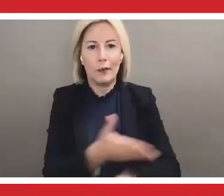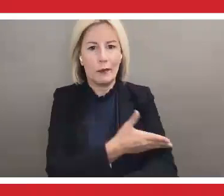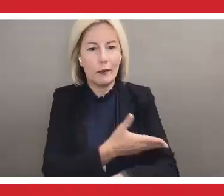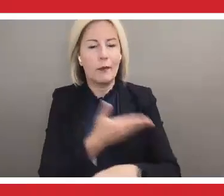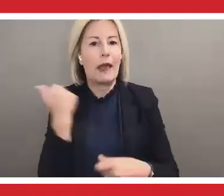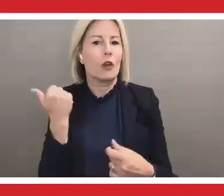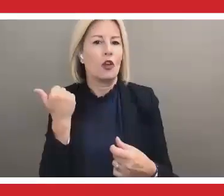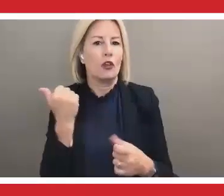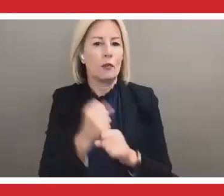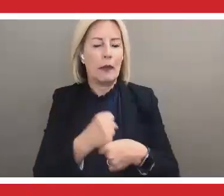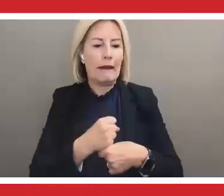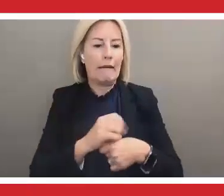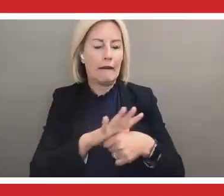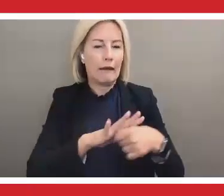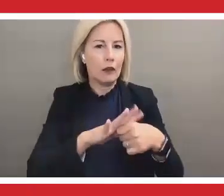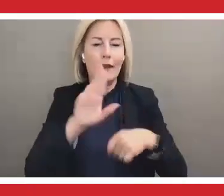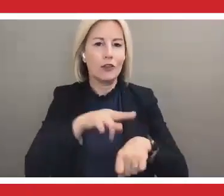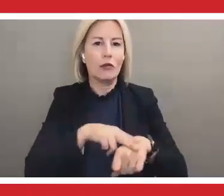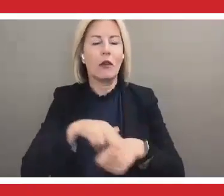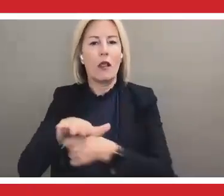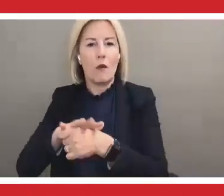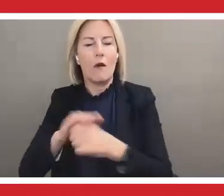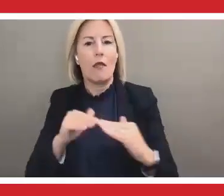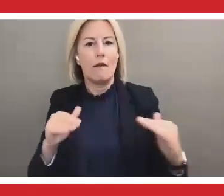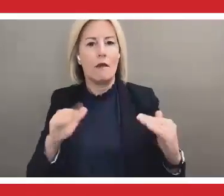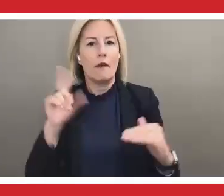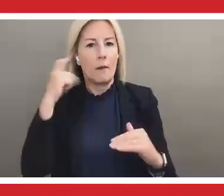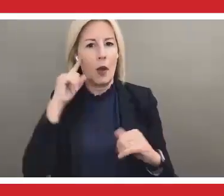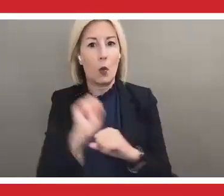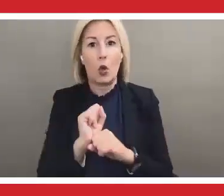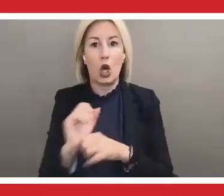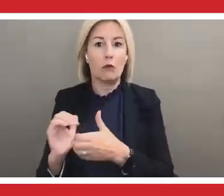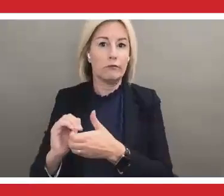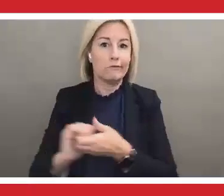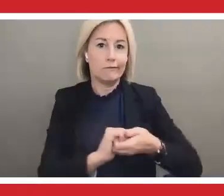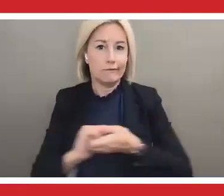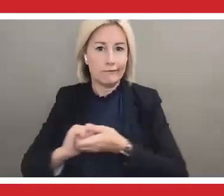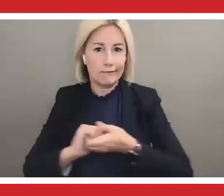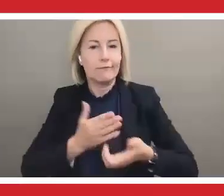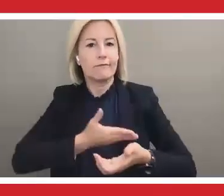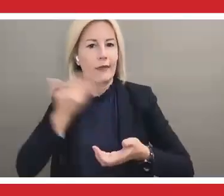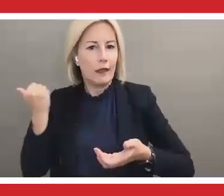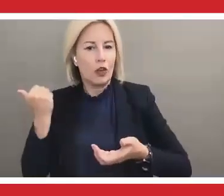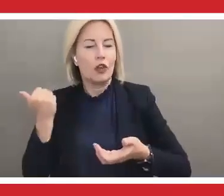local levels of government work collaboratively better and with our